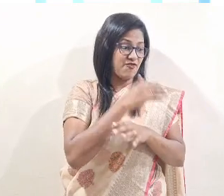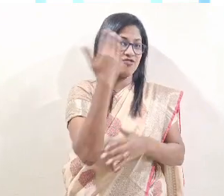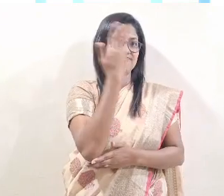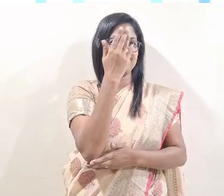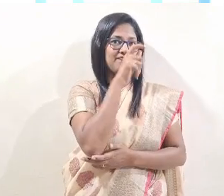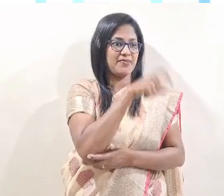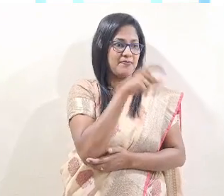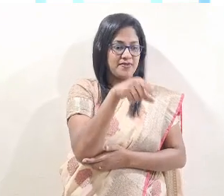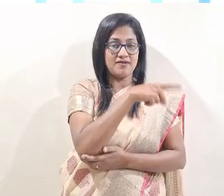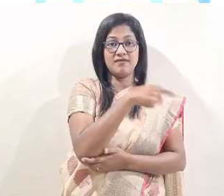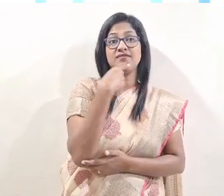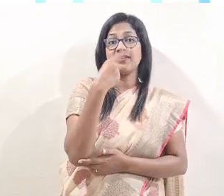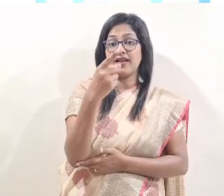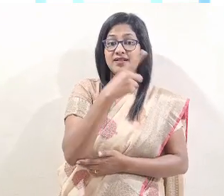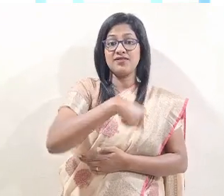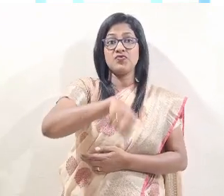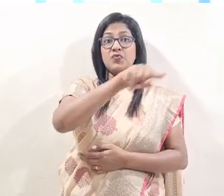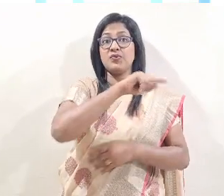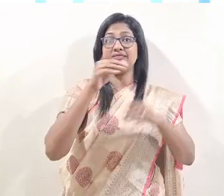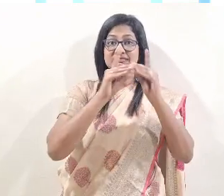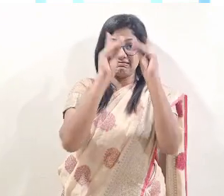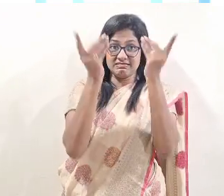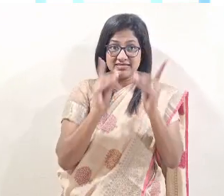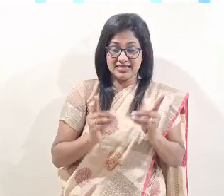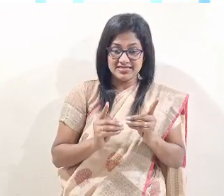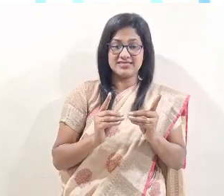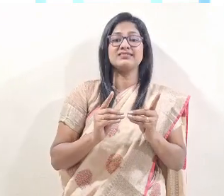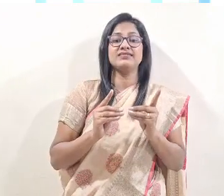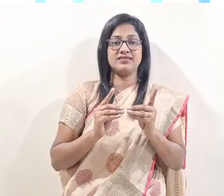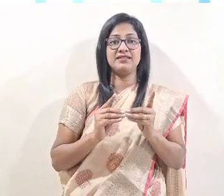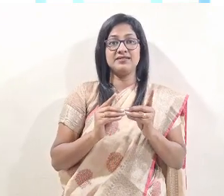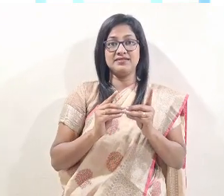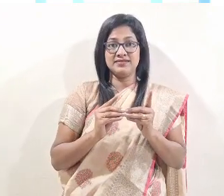speakers, what you did in the design